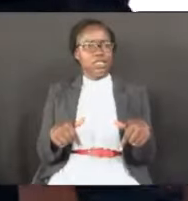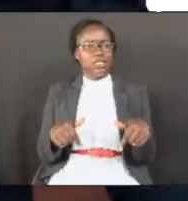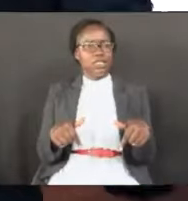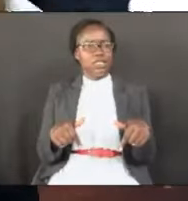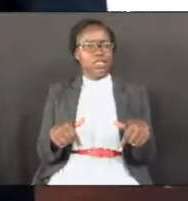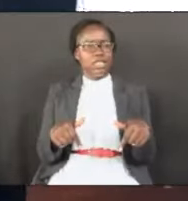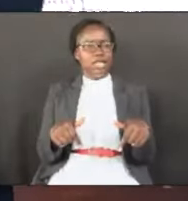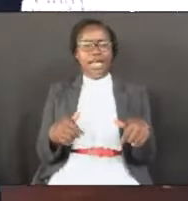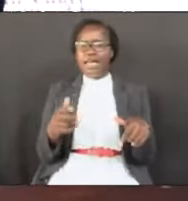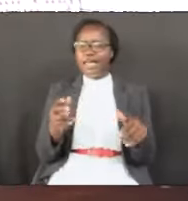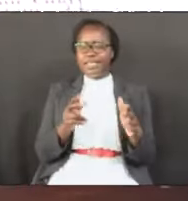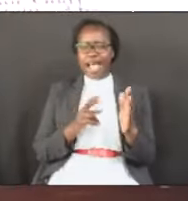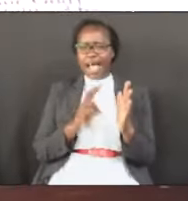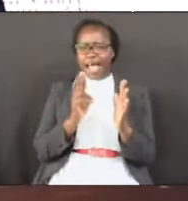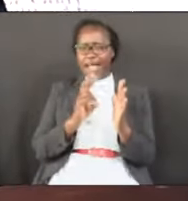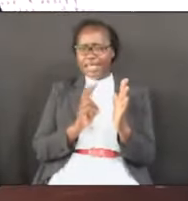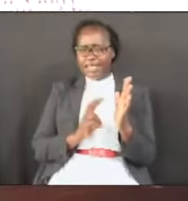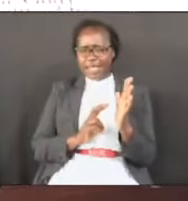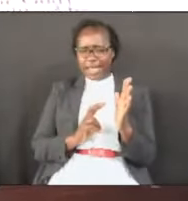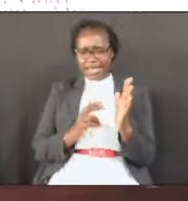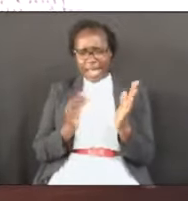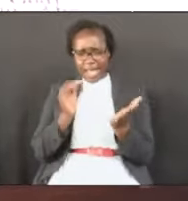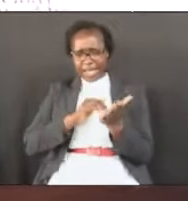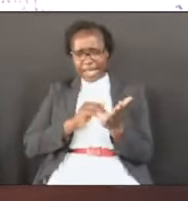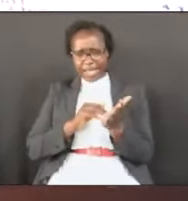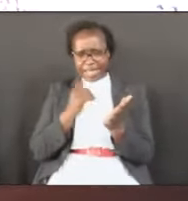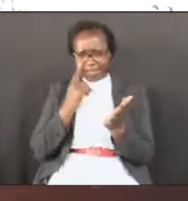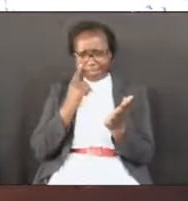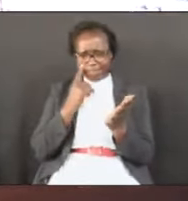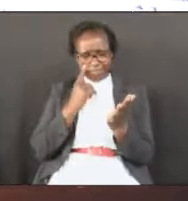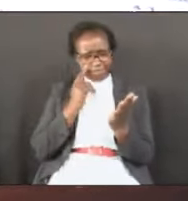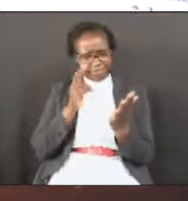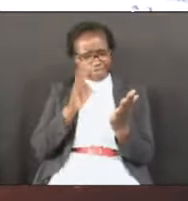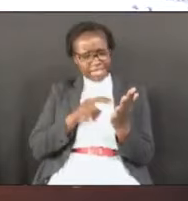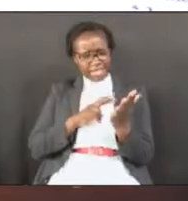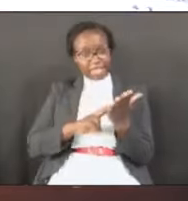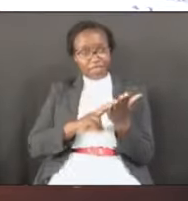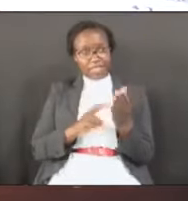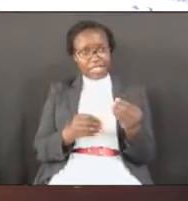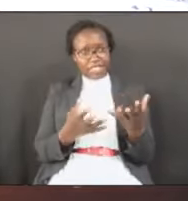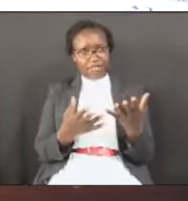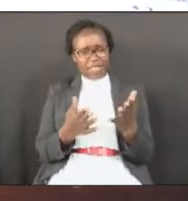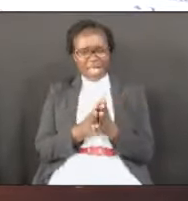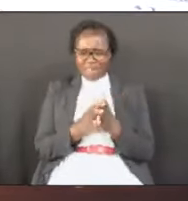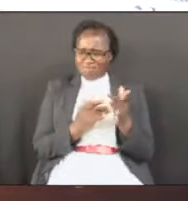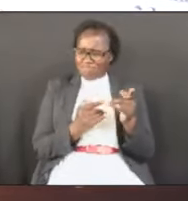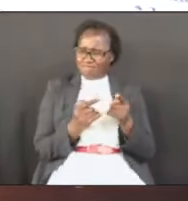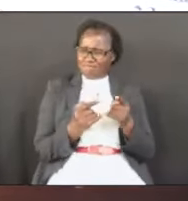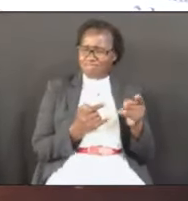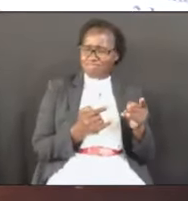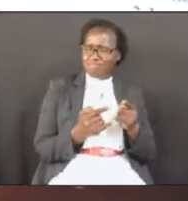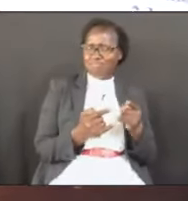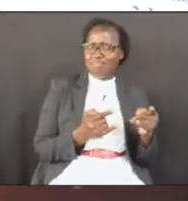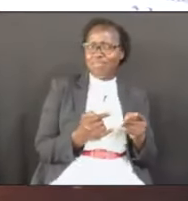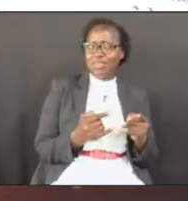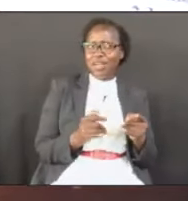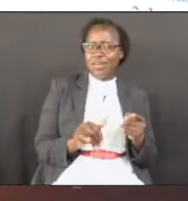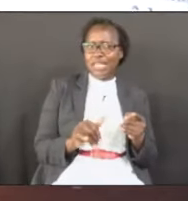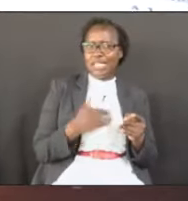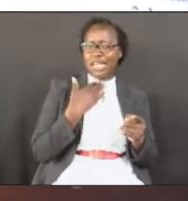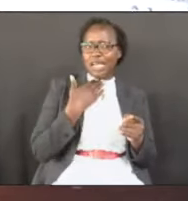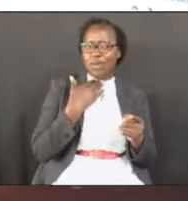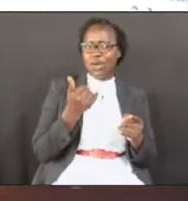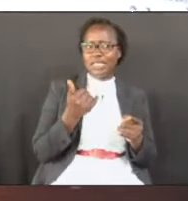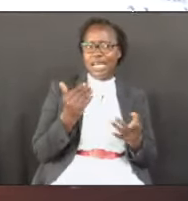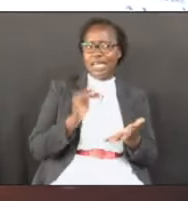and I saw the suggested text that I've been given there, I struggled. And I want to